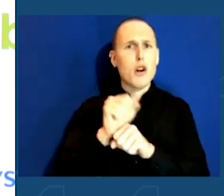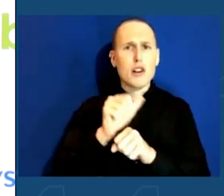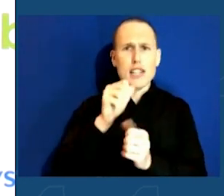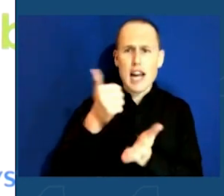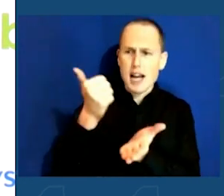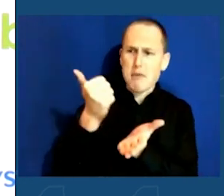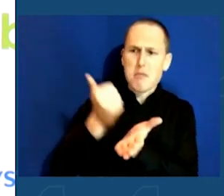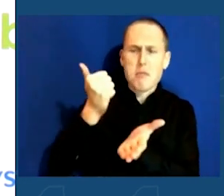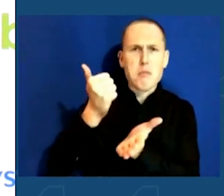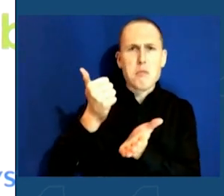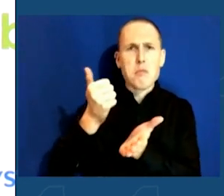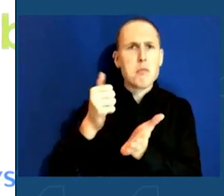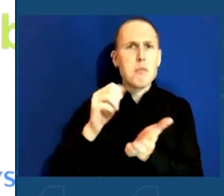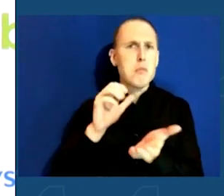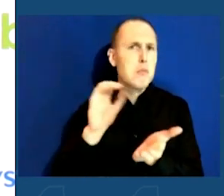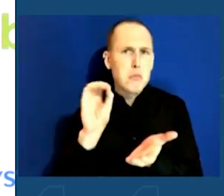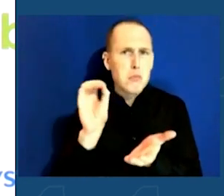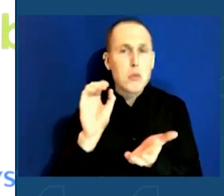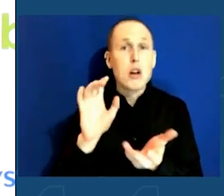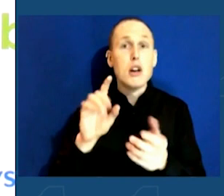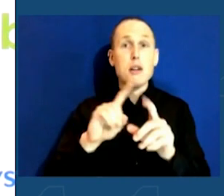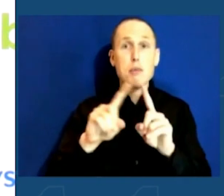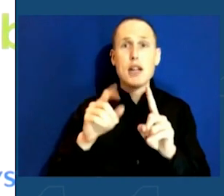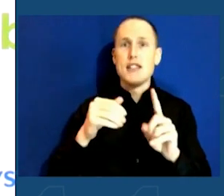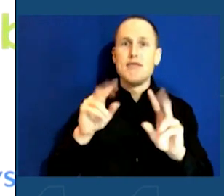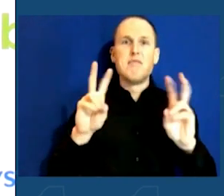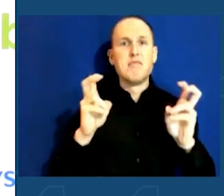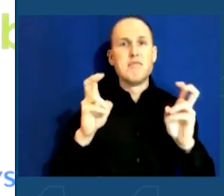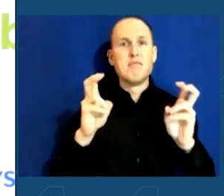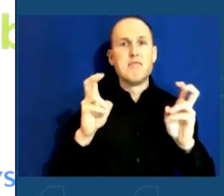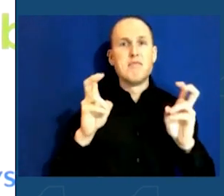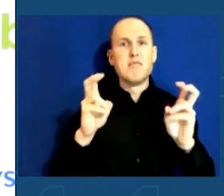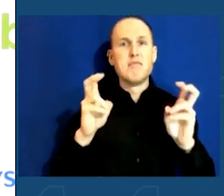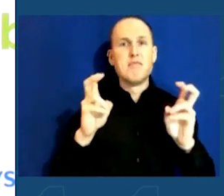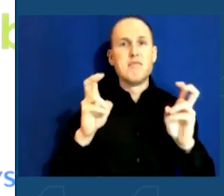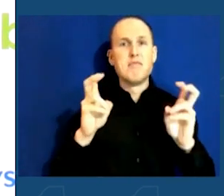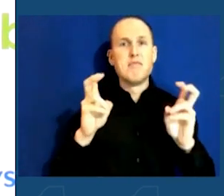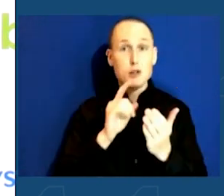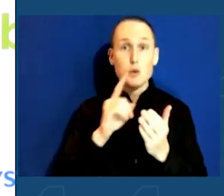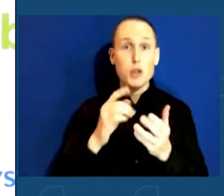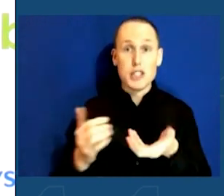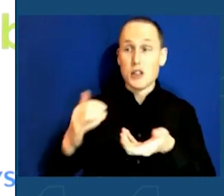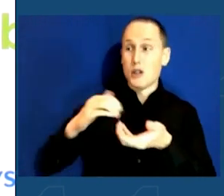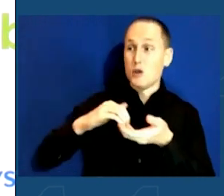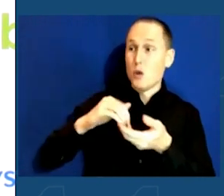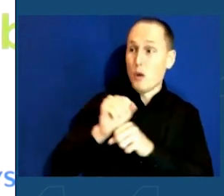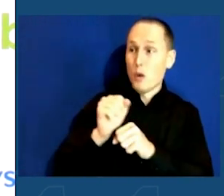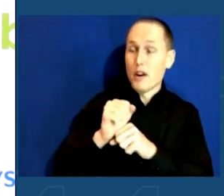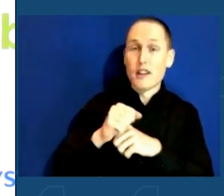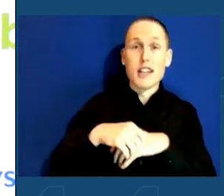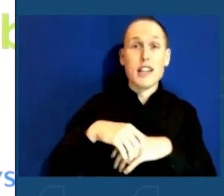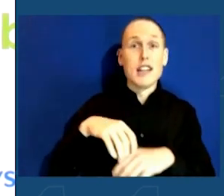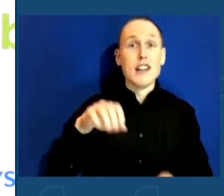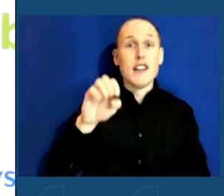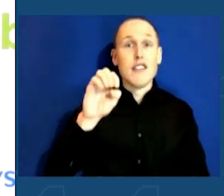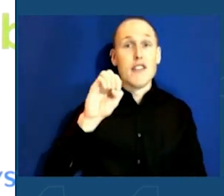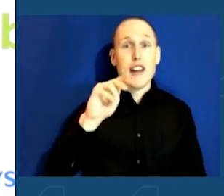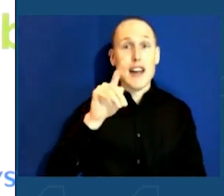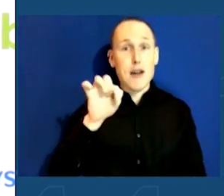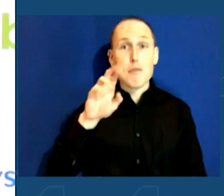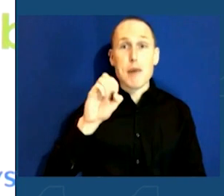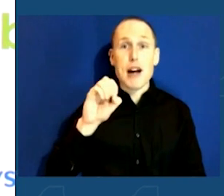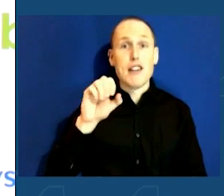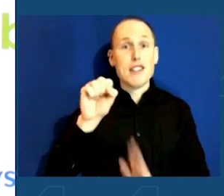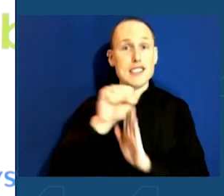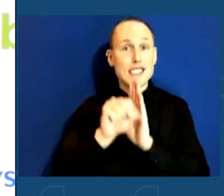generate a profit. The playbook is a joint effort of NYSERDA, Empire State Realty Trust, the Durst